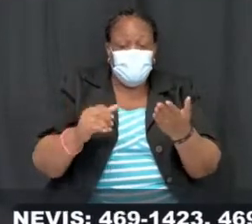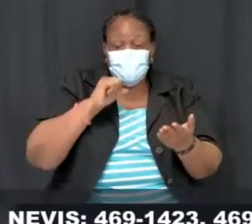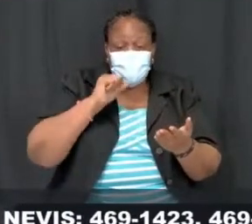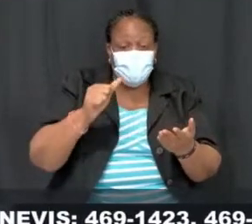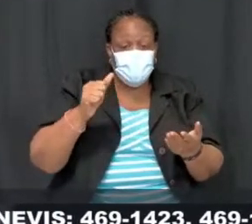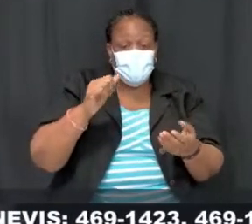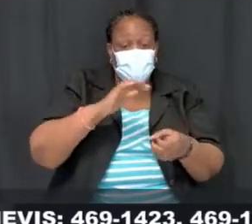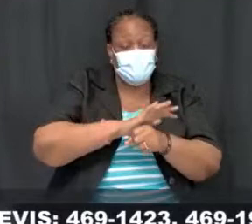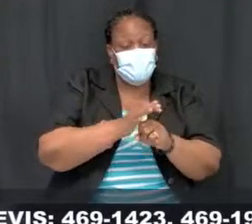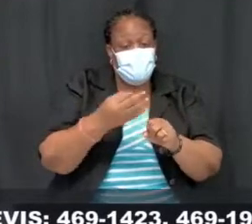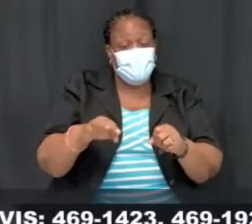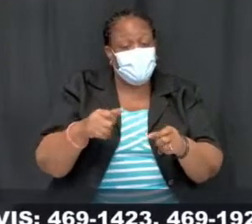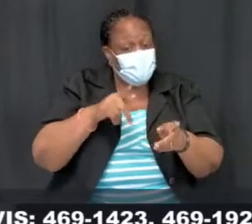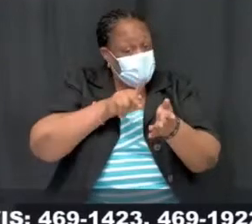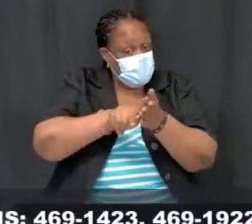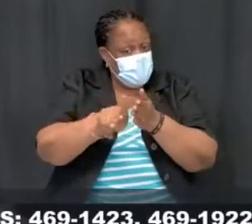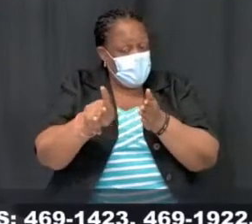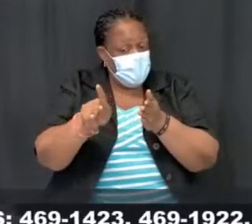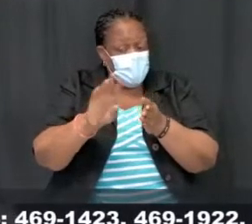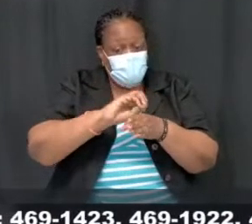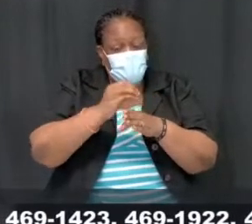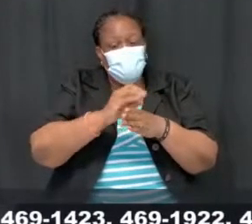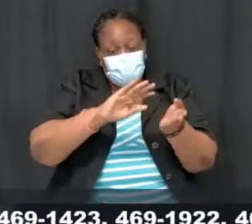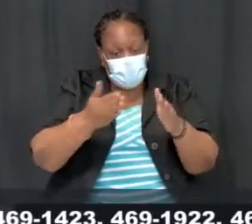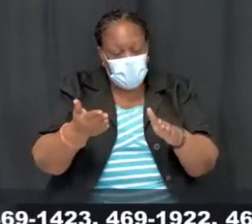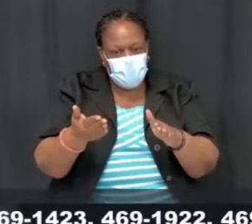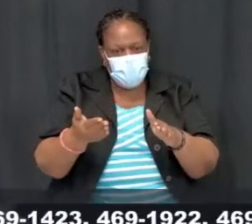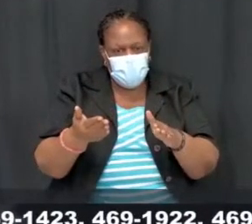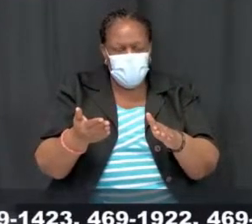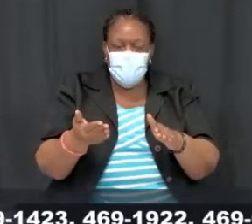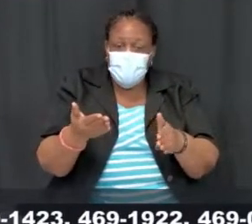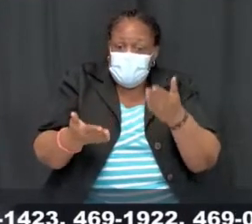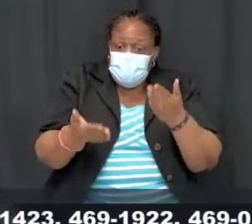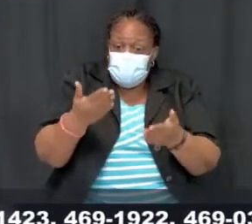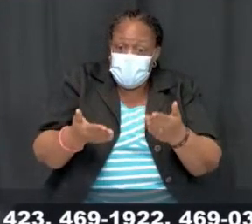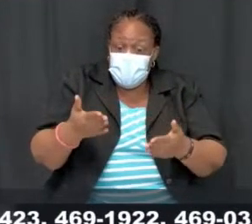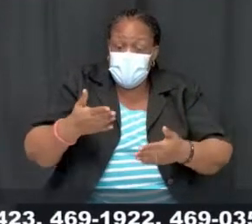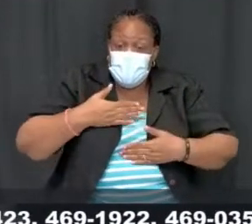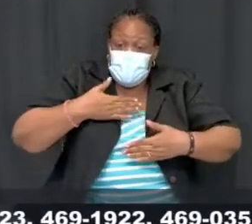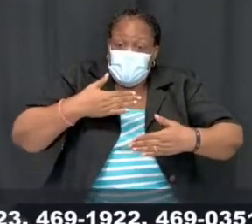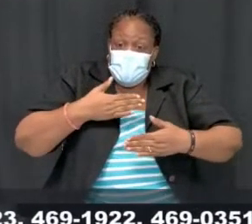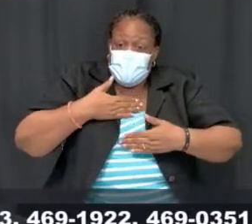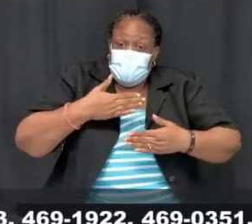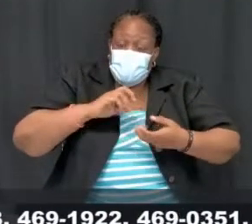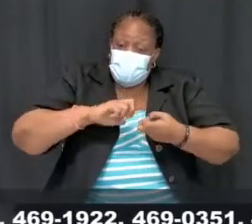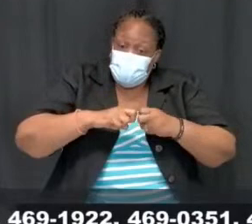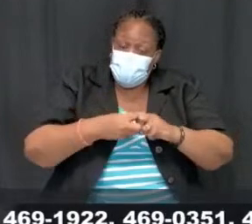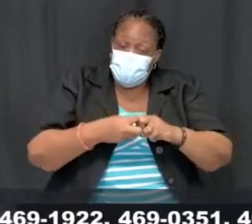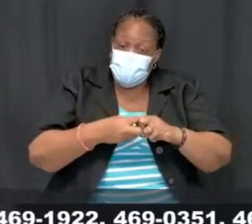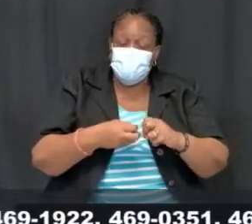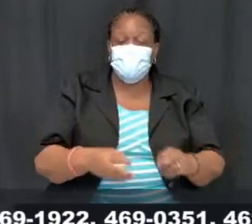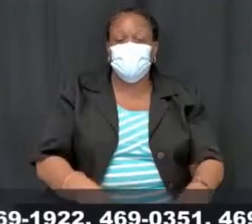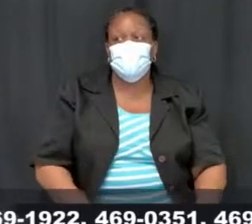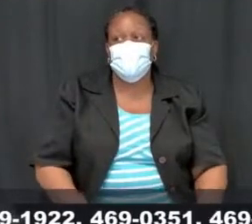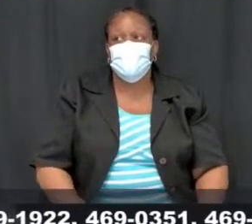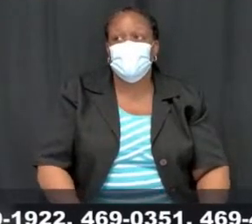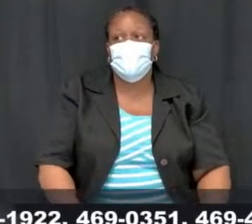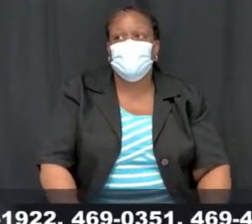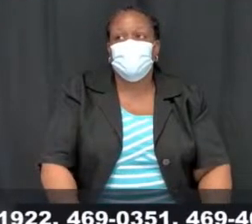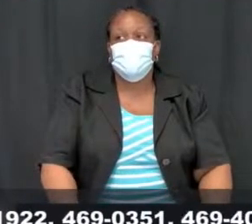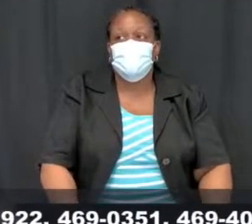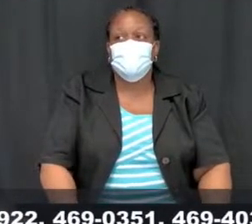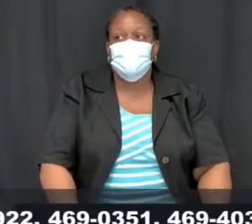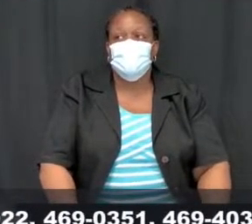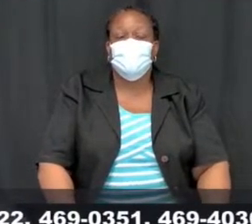the complications associated with the virus. And so getting vaccinated would not stop you from going into